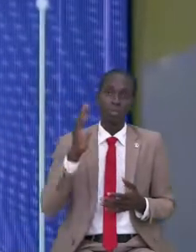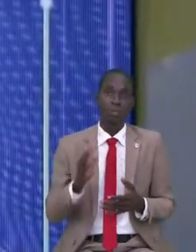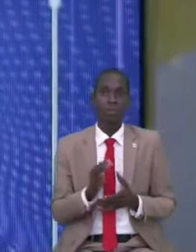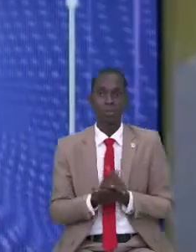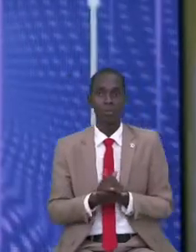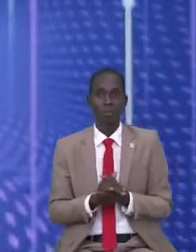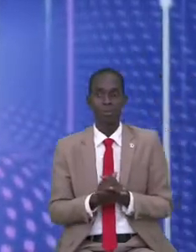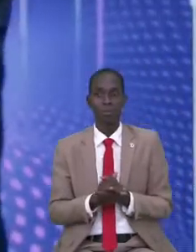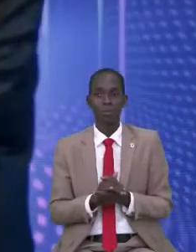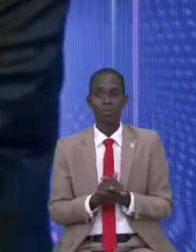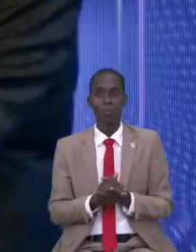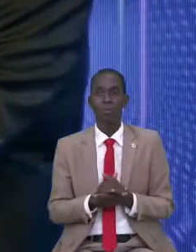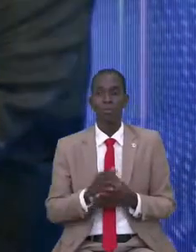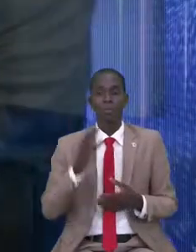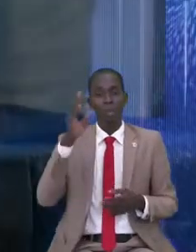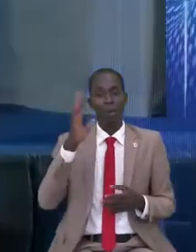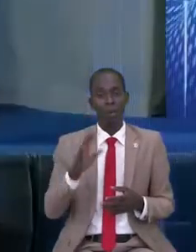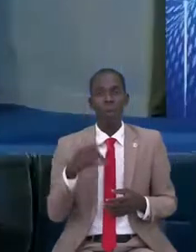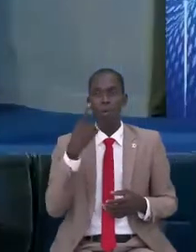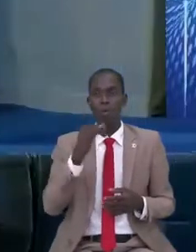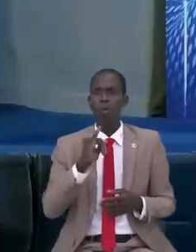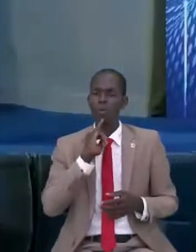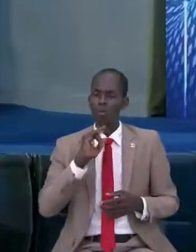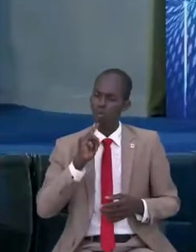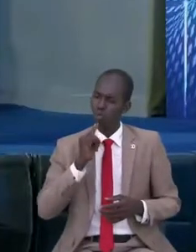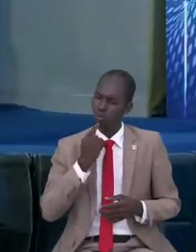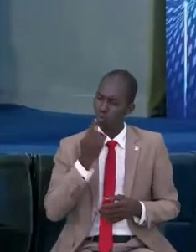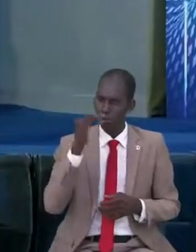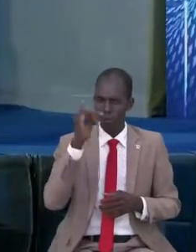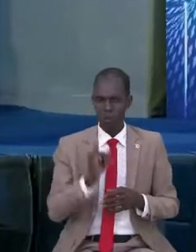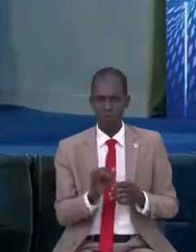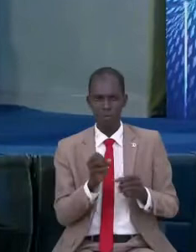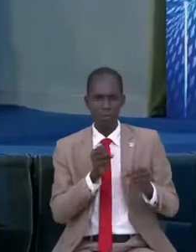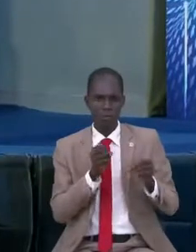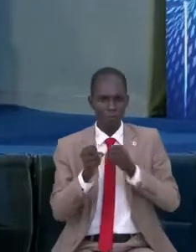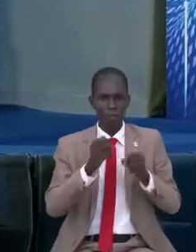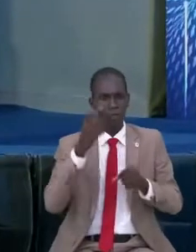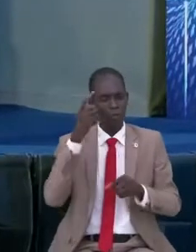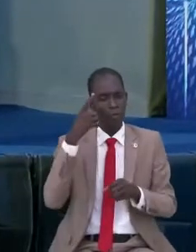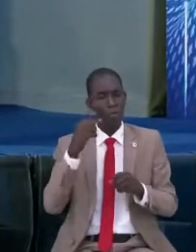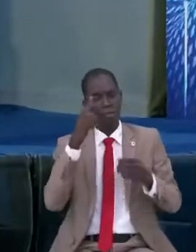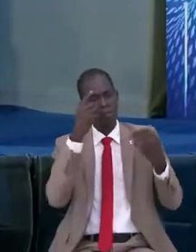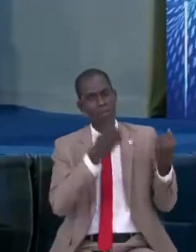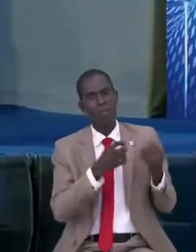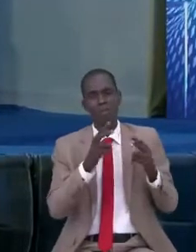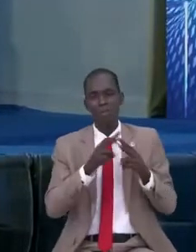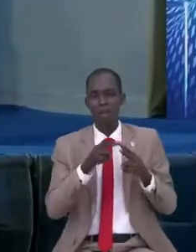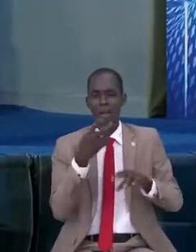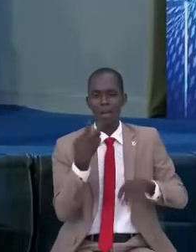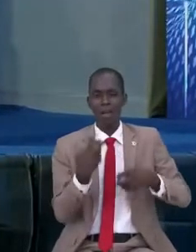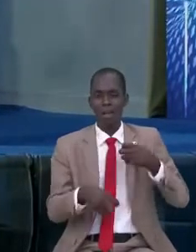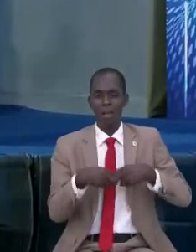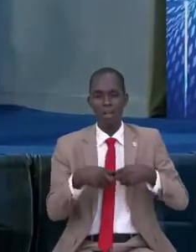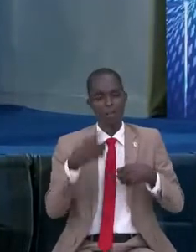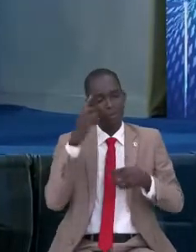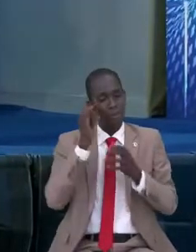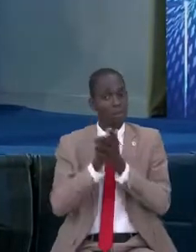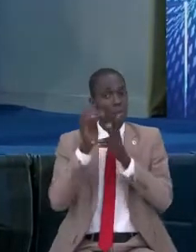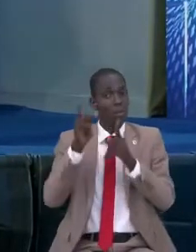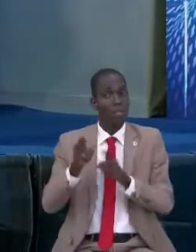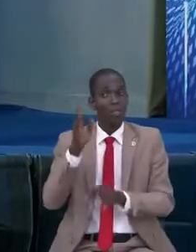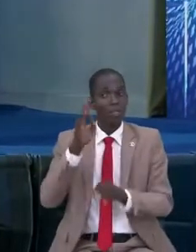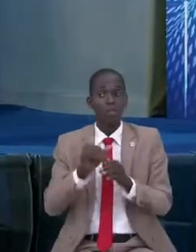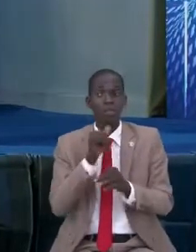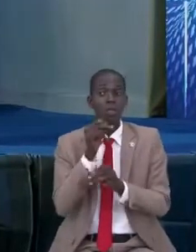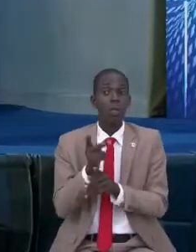who is earnestly contending for the faith. Very difficult for him if he's not careful